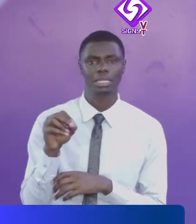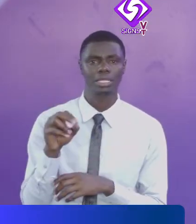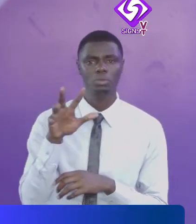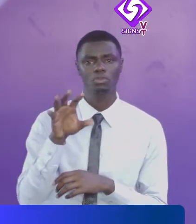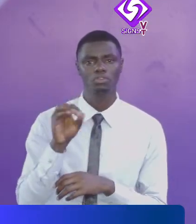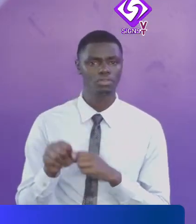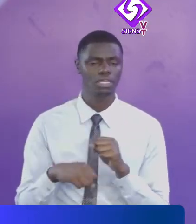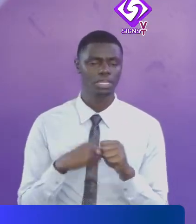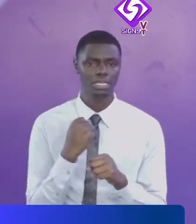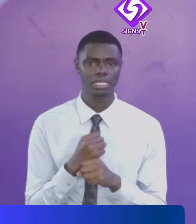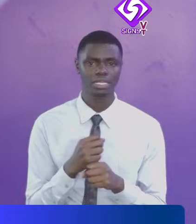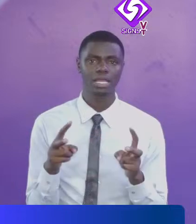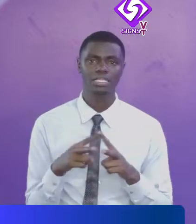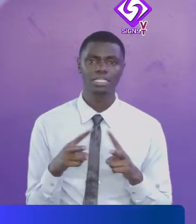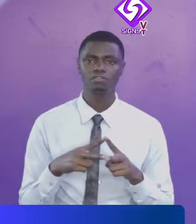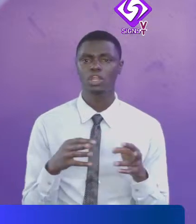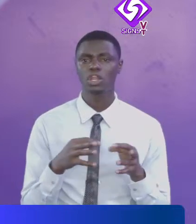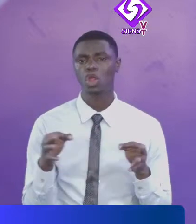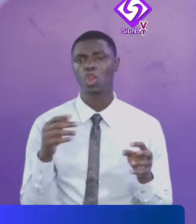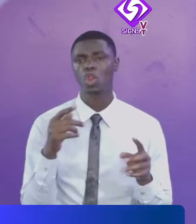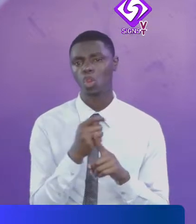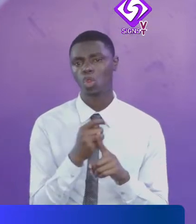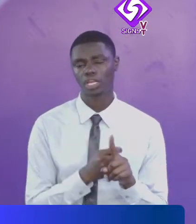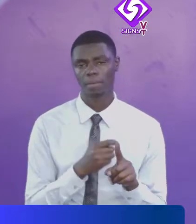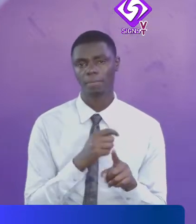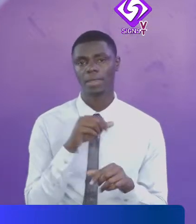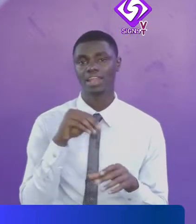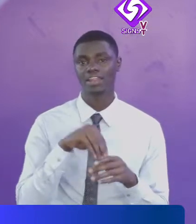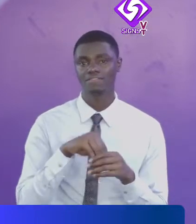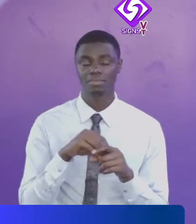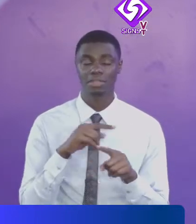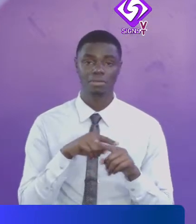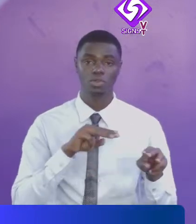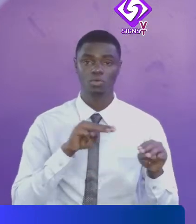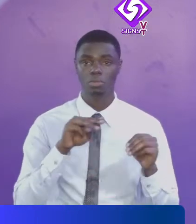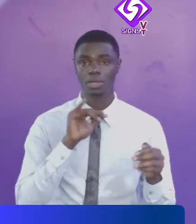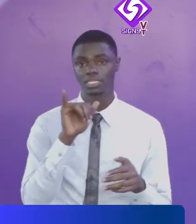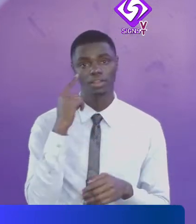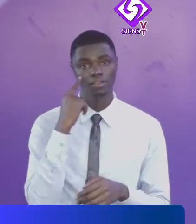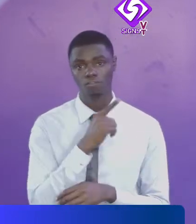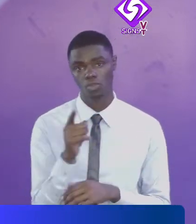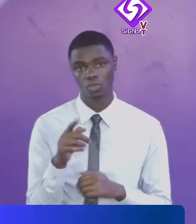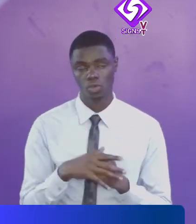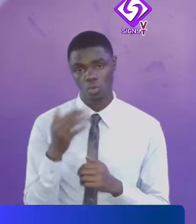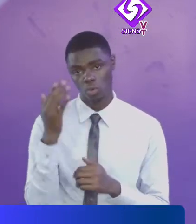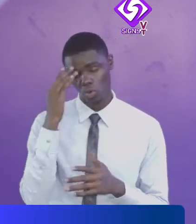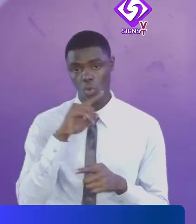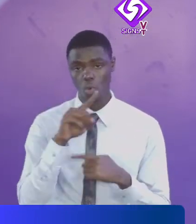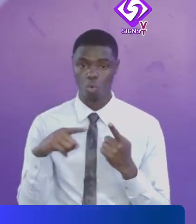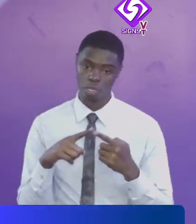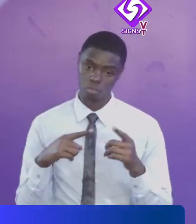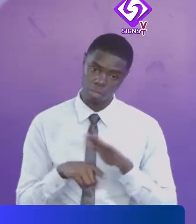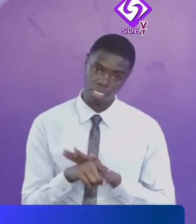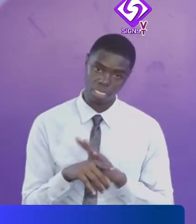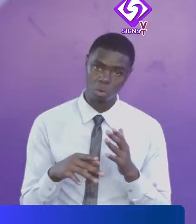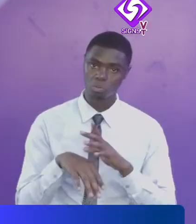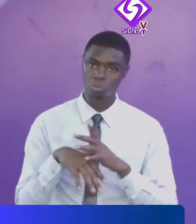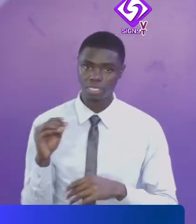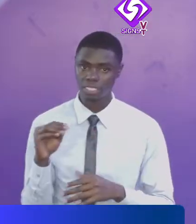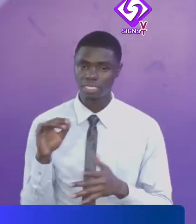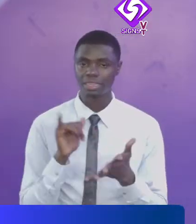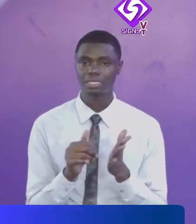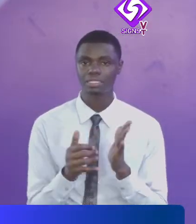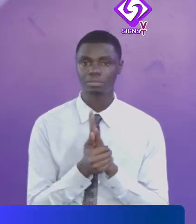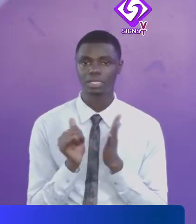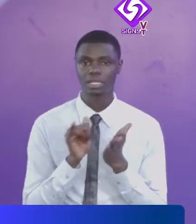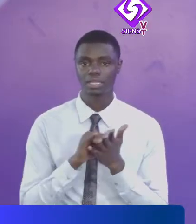though it's very, very long term in terms of investments, but we manage that for you. We know when to enter, when to exit, and that is expertise that we